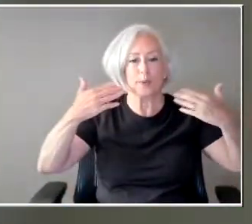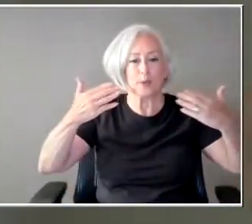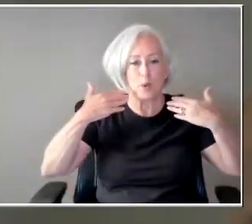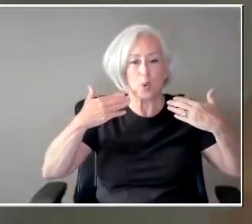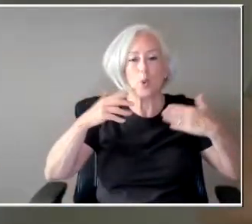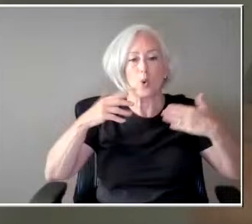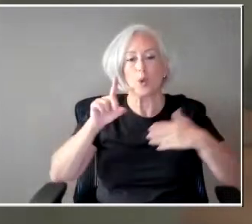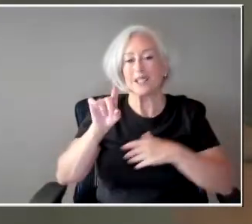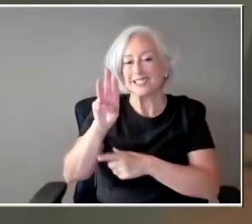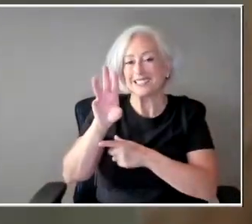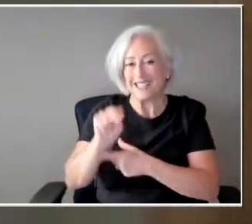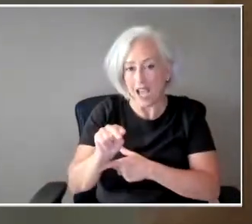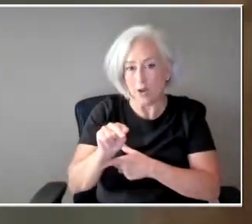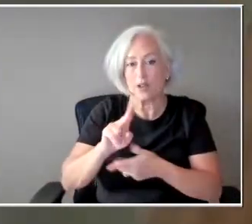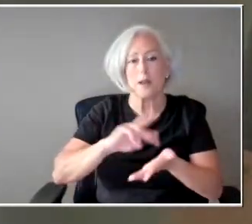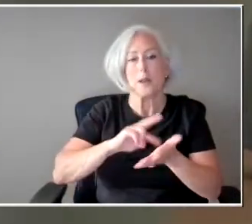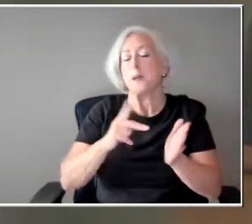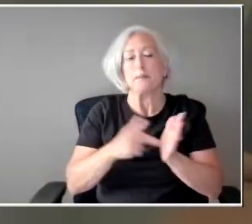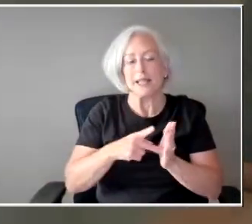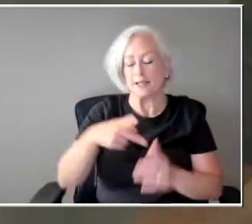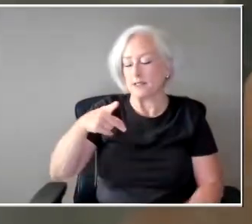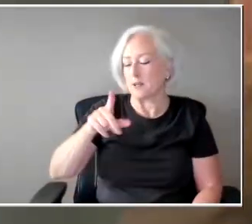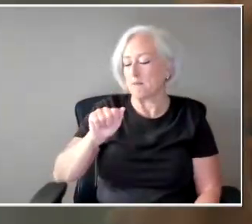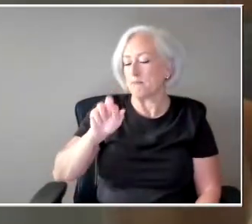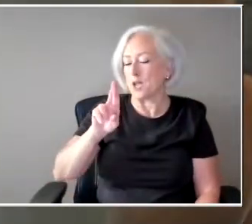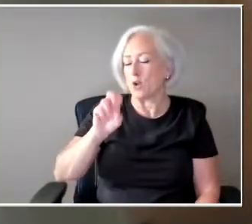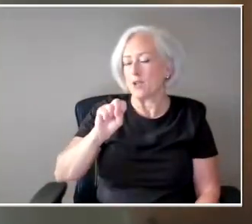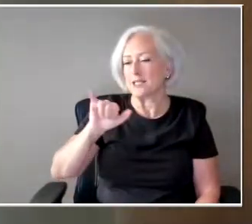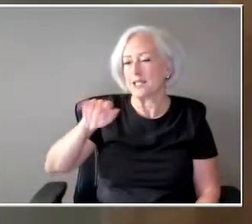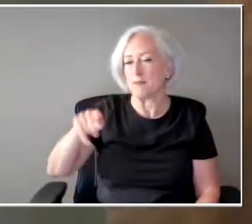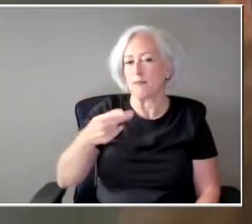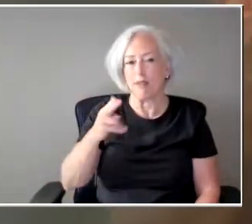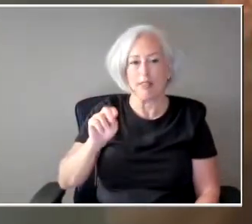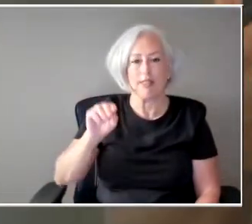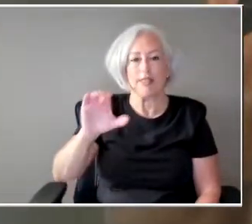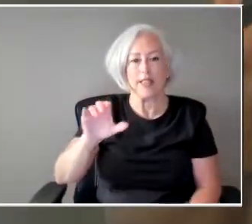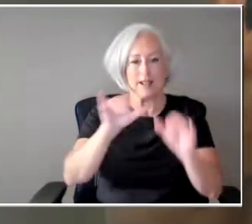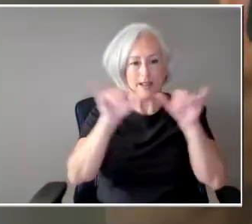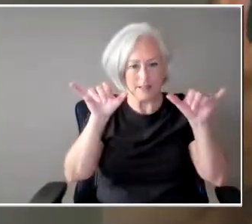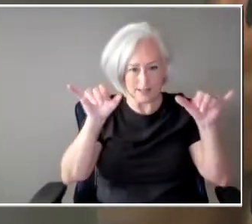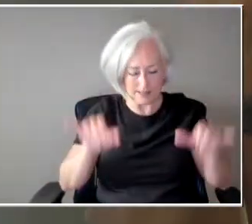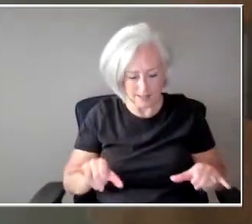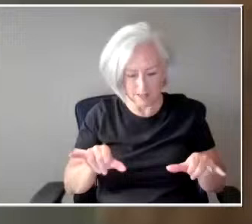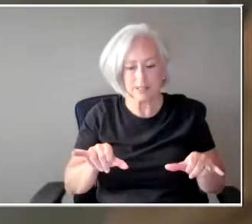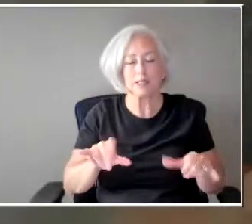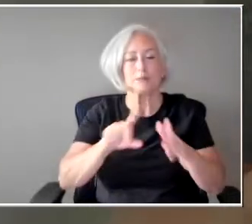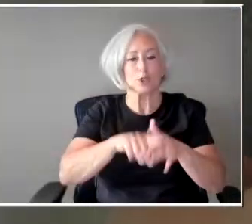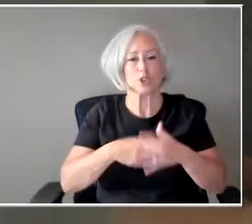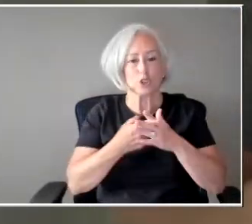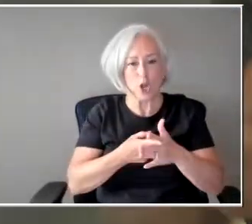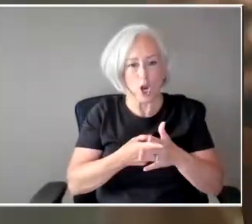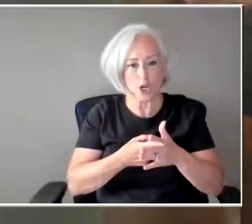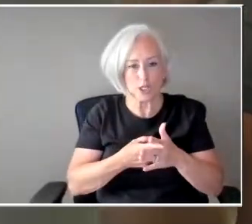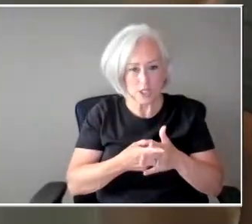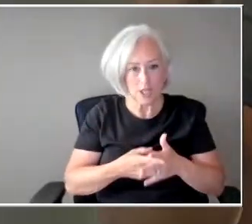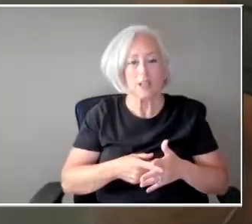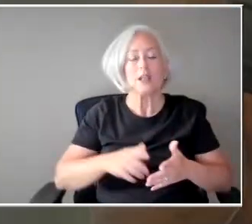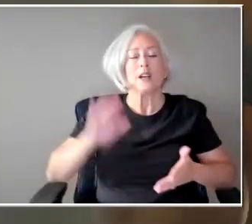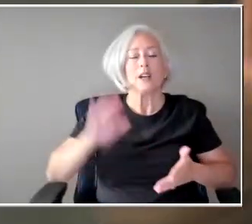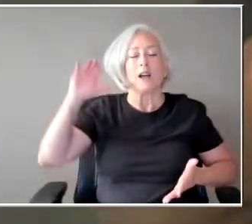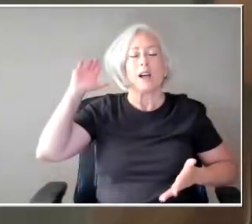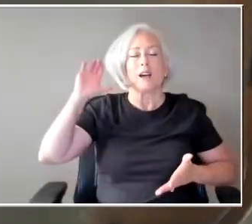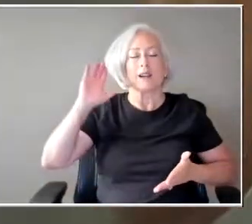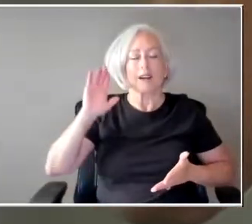and starting to calm you down and say, okay, we're not getting attacked, we're not fighting for our lives with a lion. Right. Let's calm down. And so